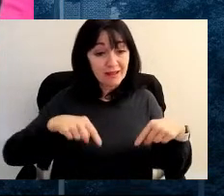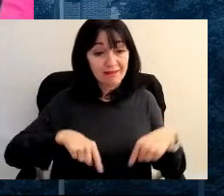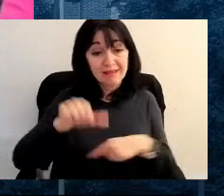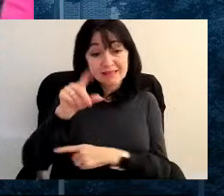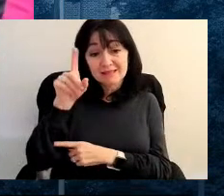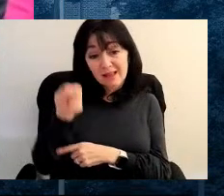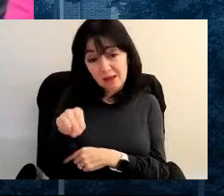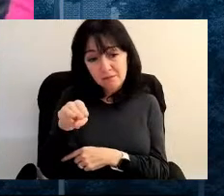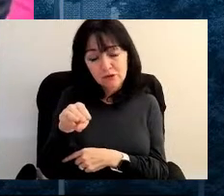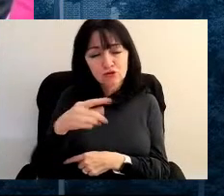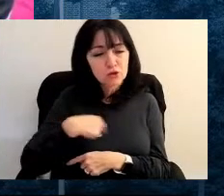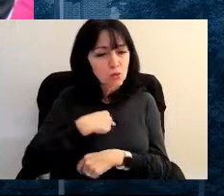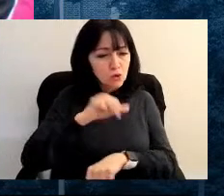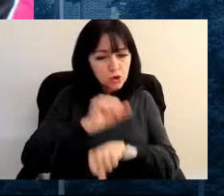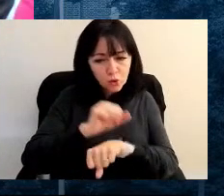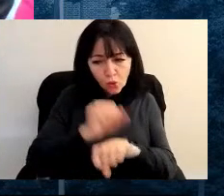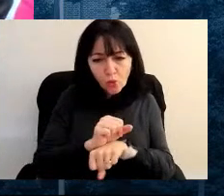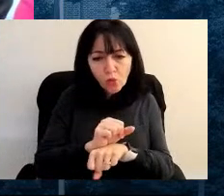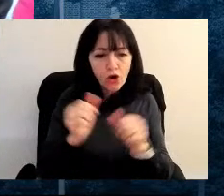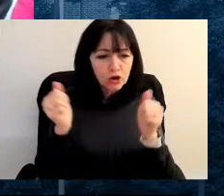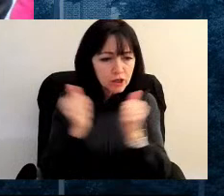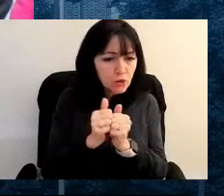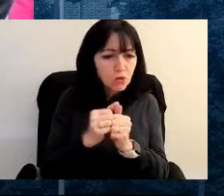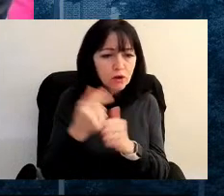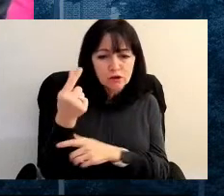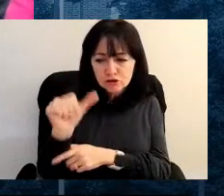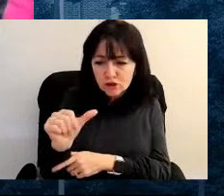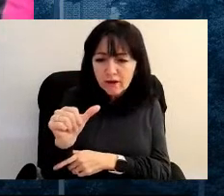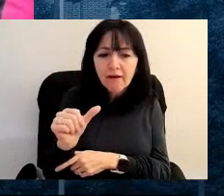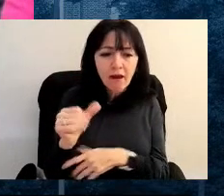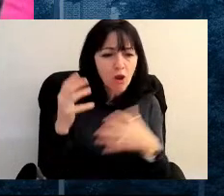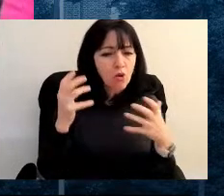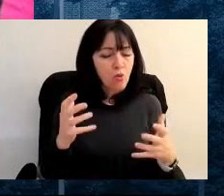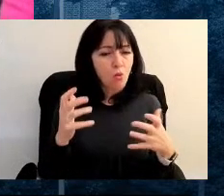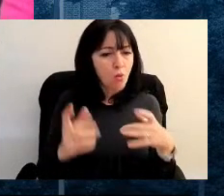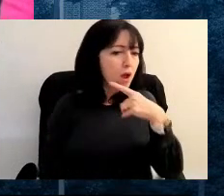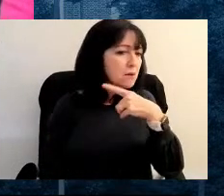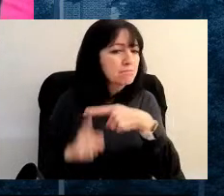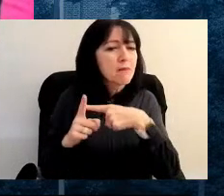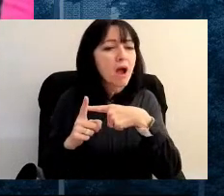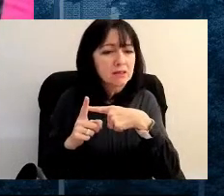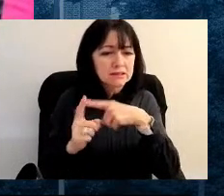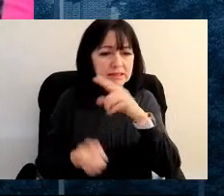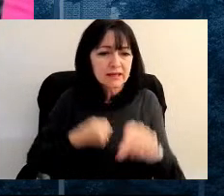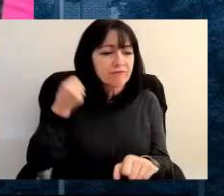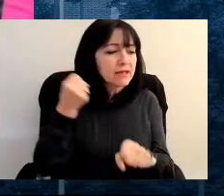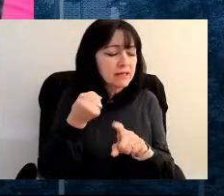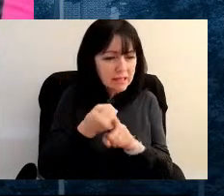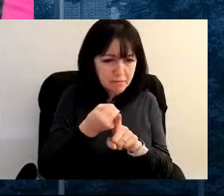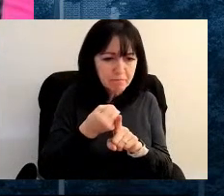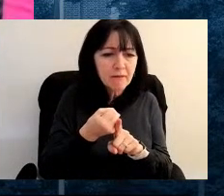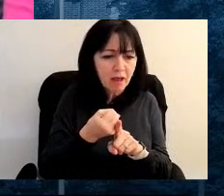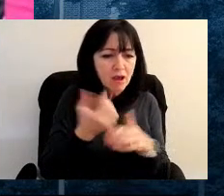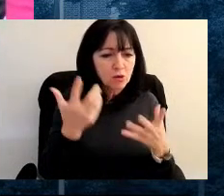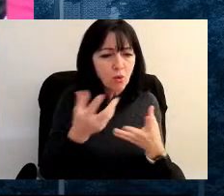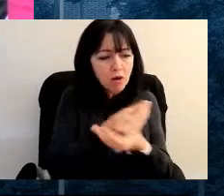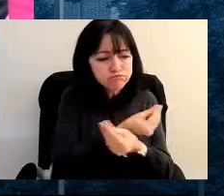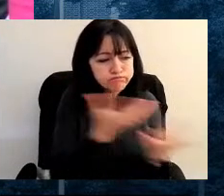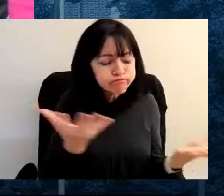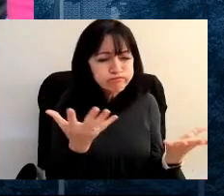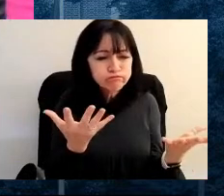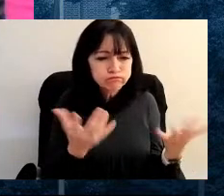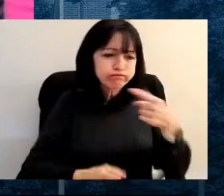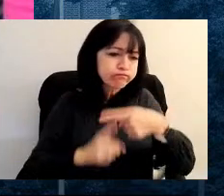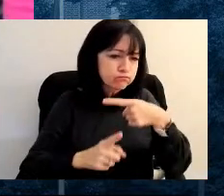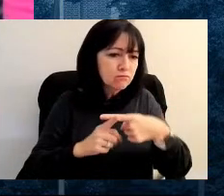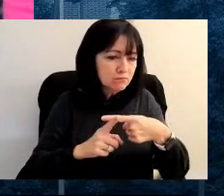with the General Assembly, wants to do something to positively impact the challenges we're facing this year. So I thank the governor